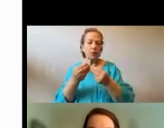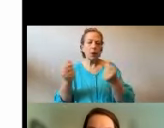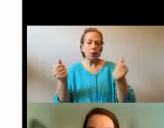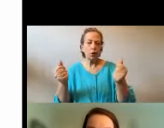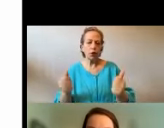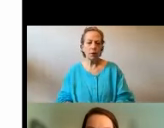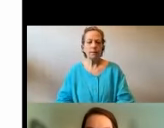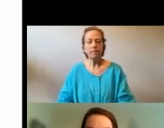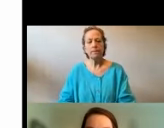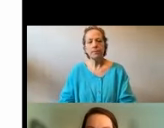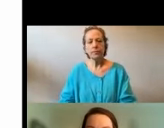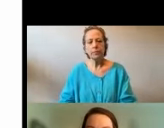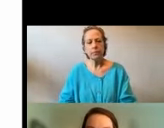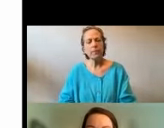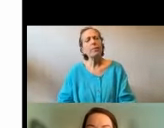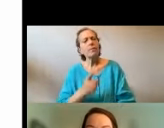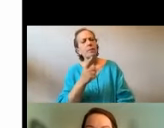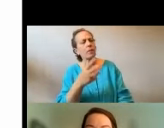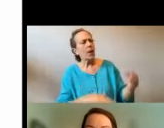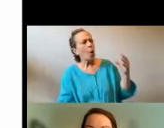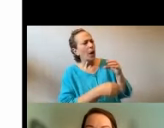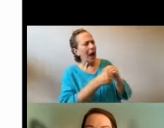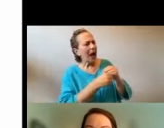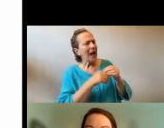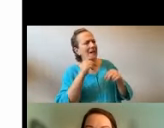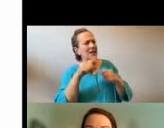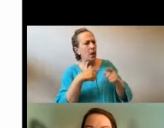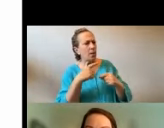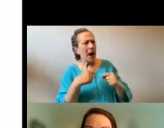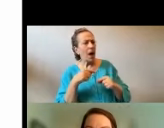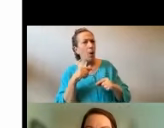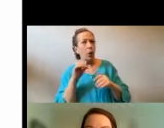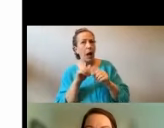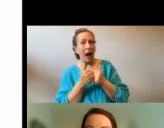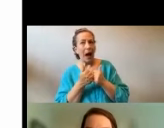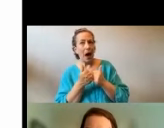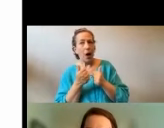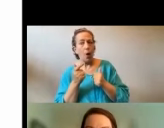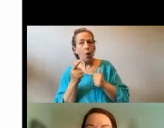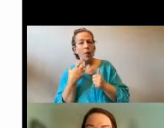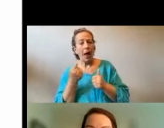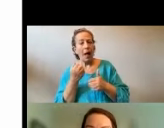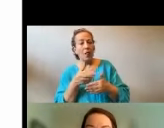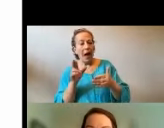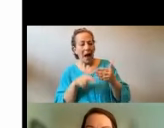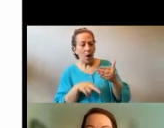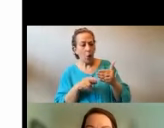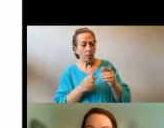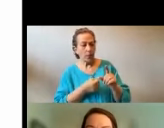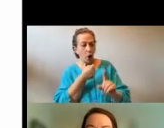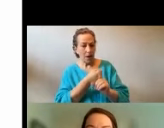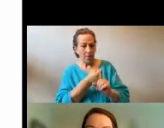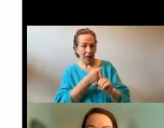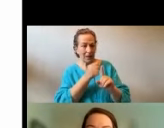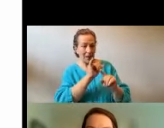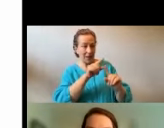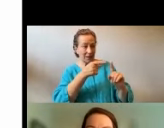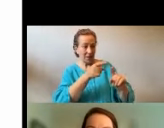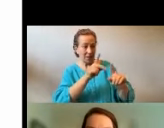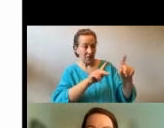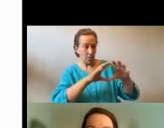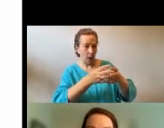really thinking about how health harming legal needs are impacting the health outcomes of interest for that specific population, because there's